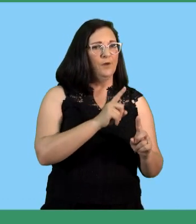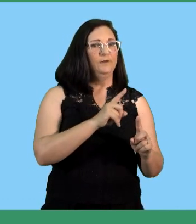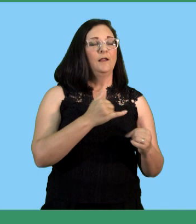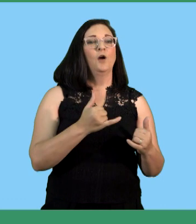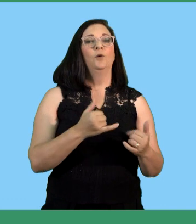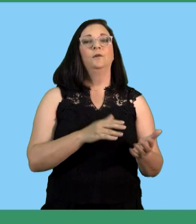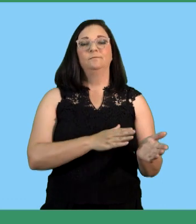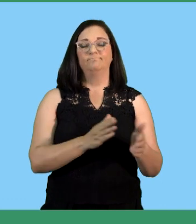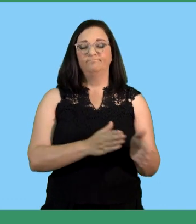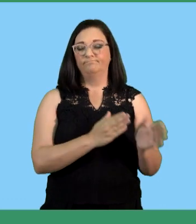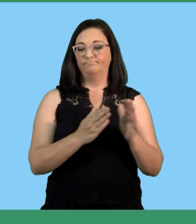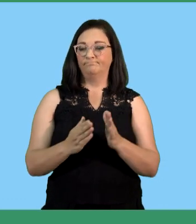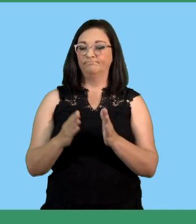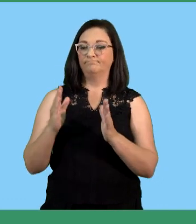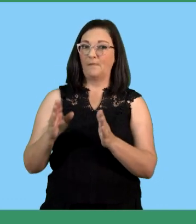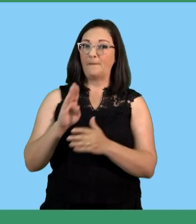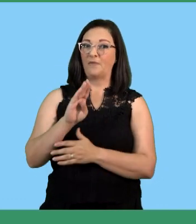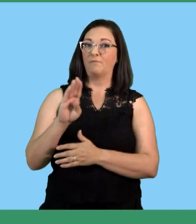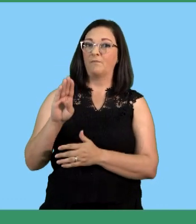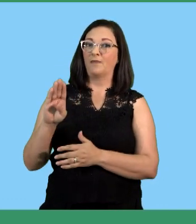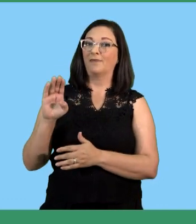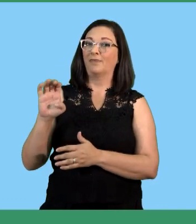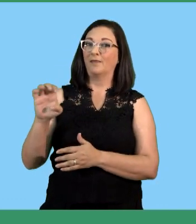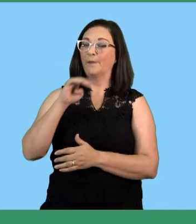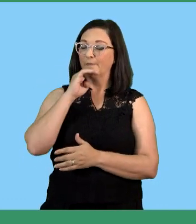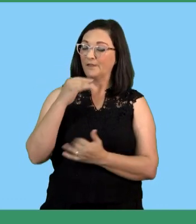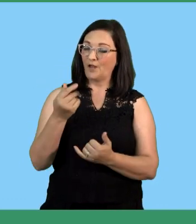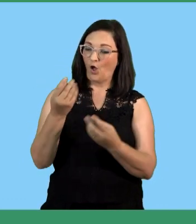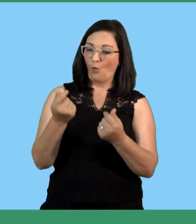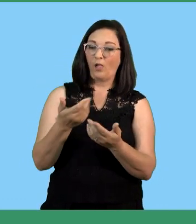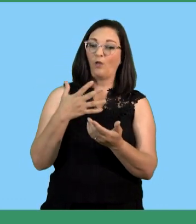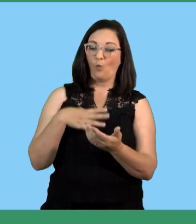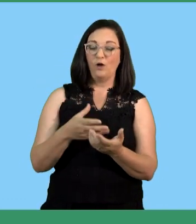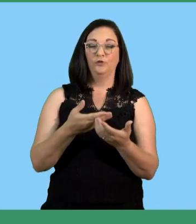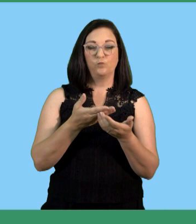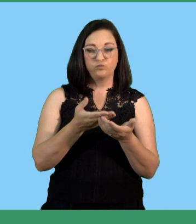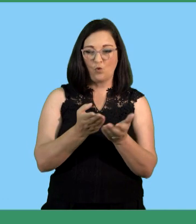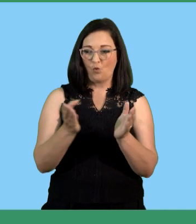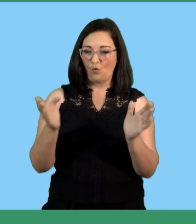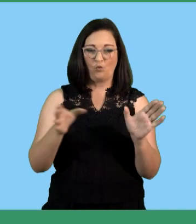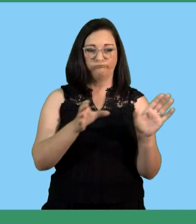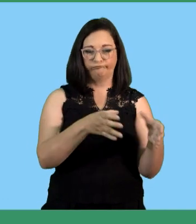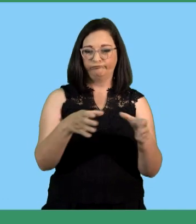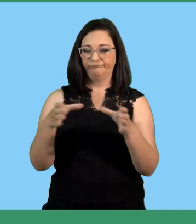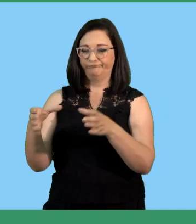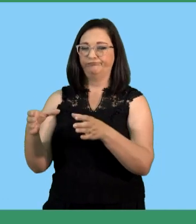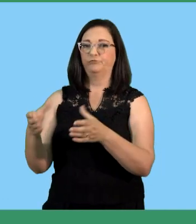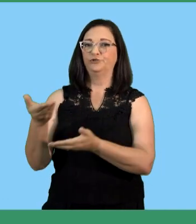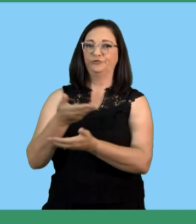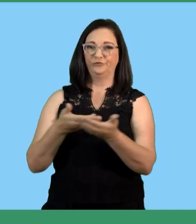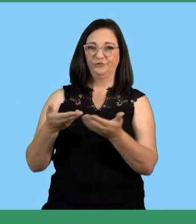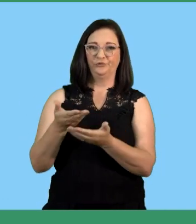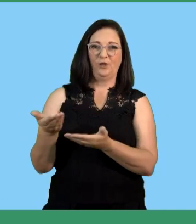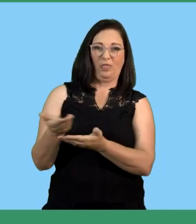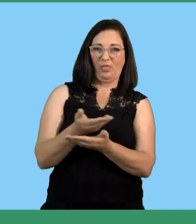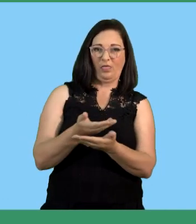distributing the country's wealth across a broader spectrum of the society. We are looking at we